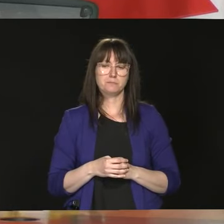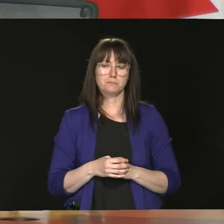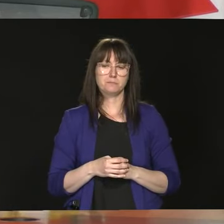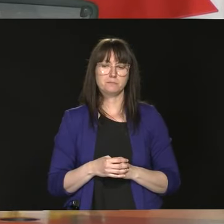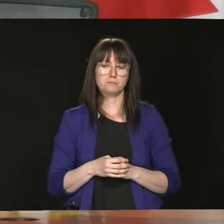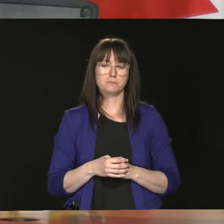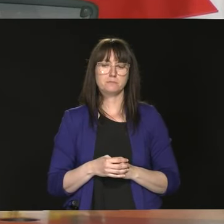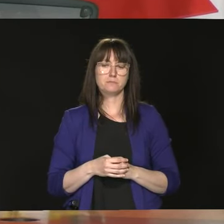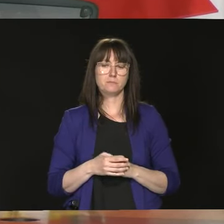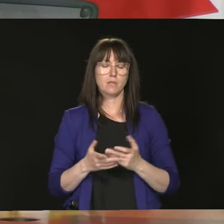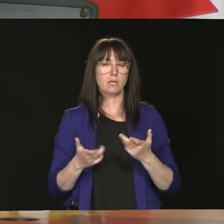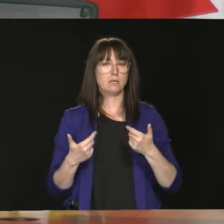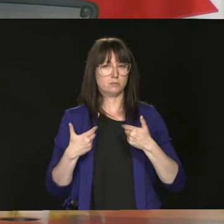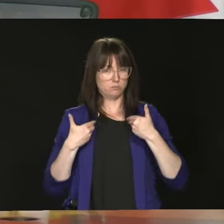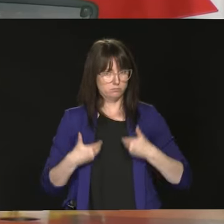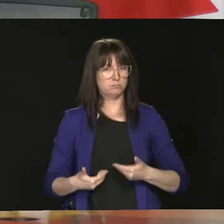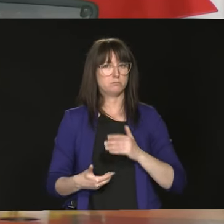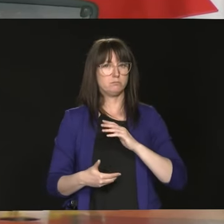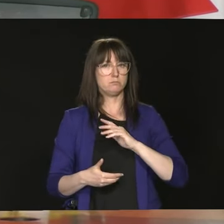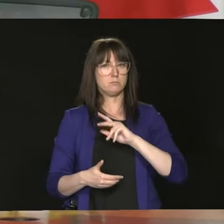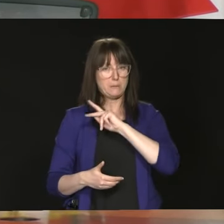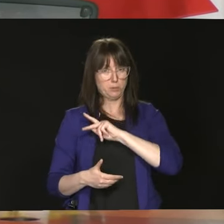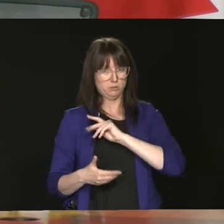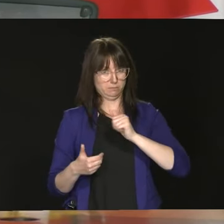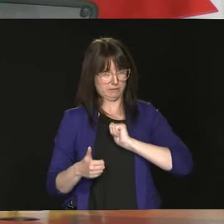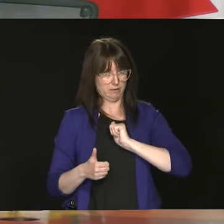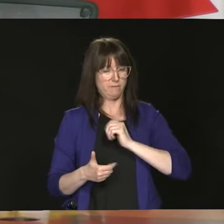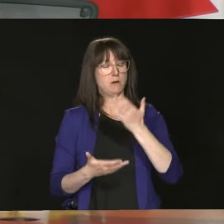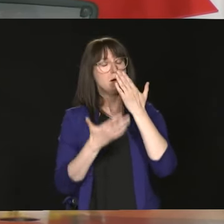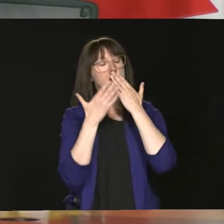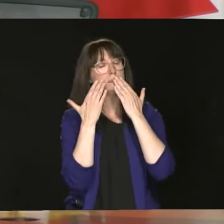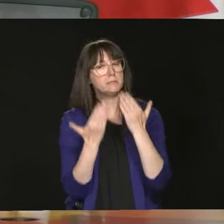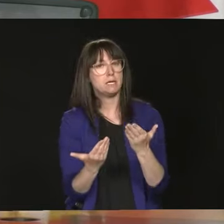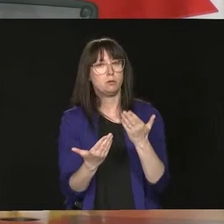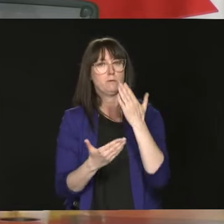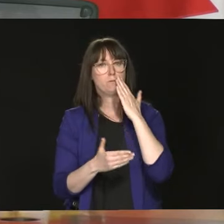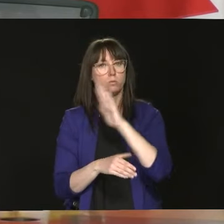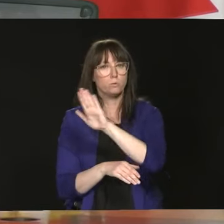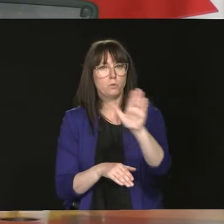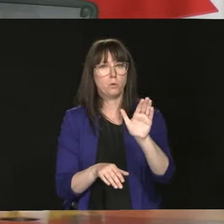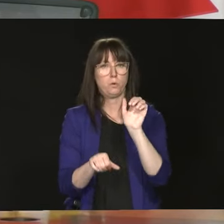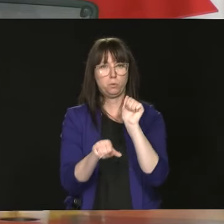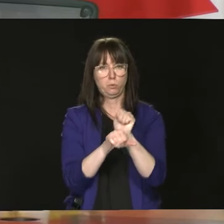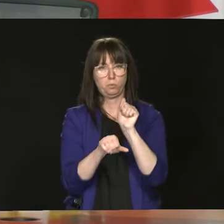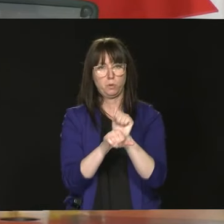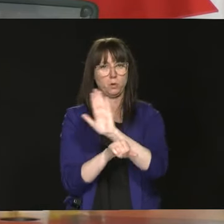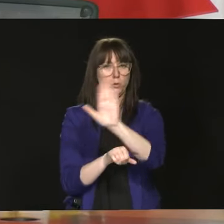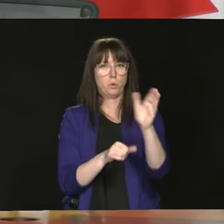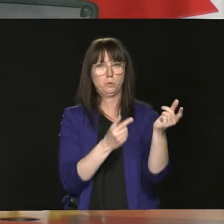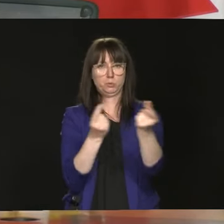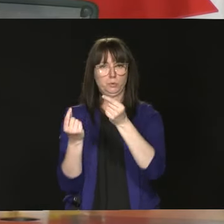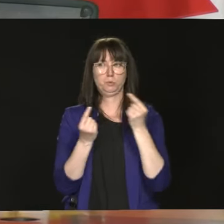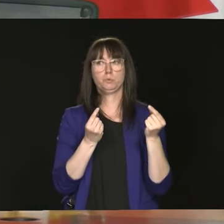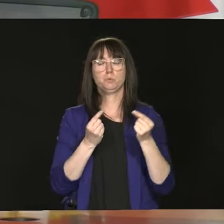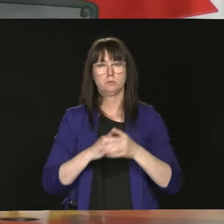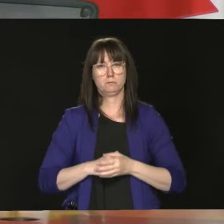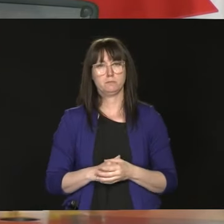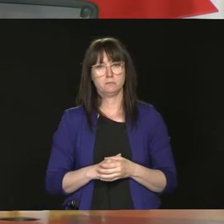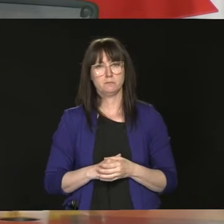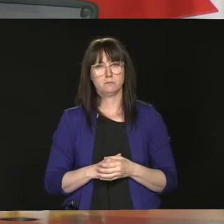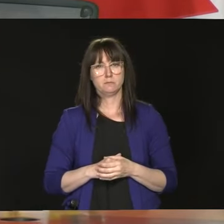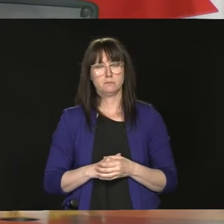travail extraordinaire. I want to personally thank them for their extraordinary efforts. It is full steam